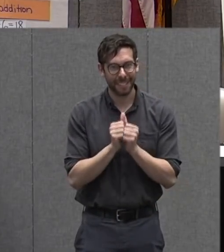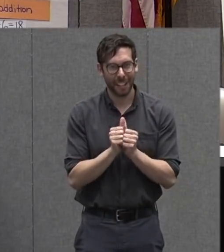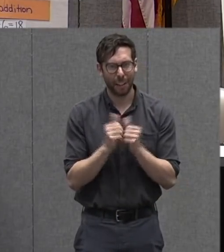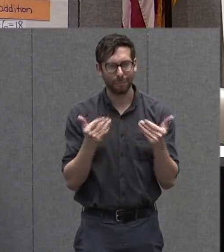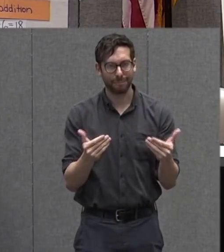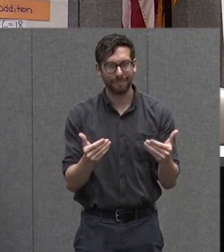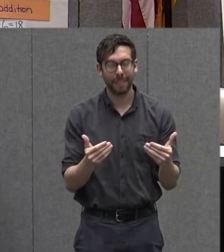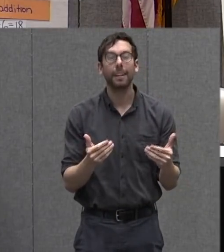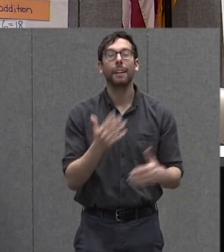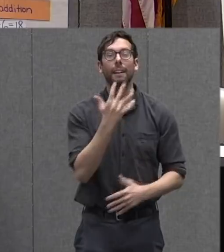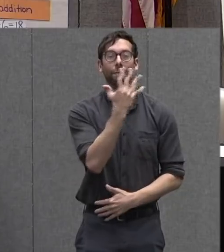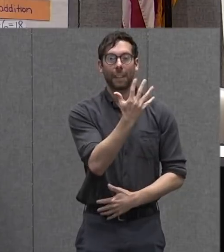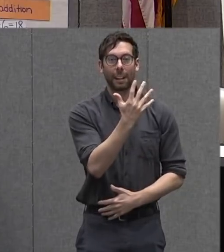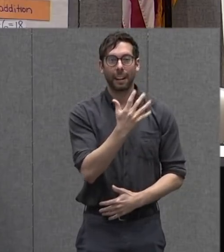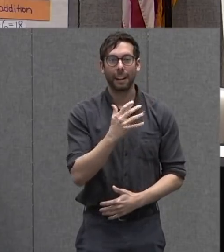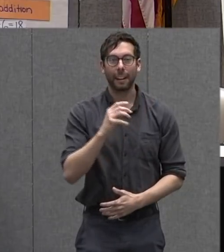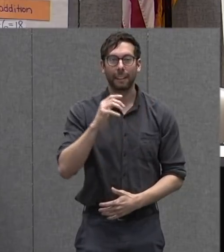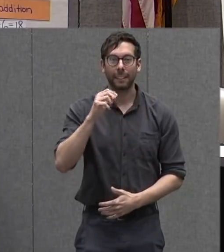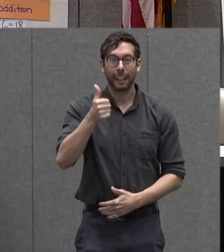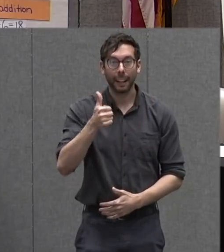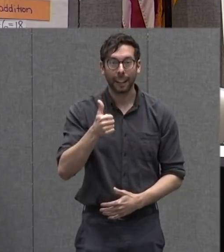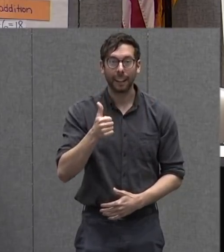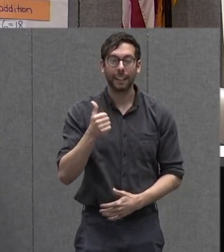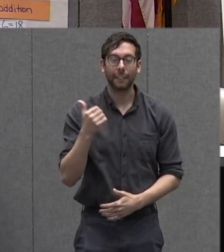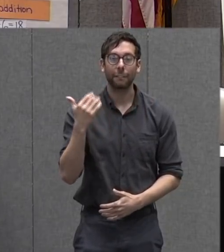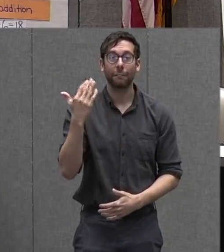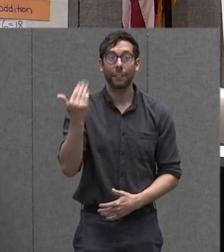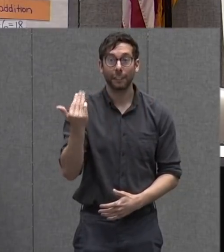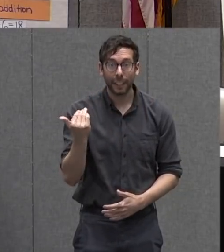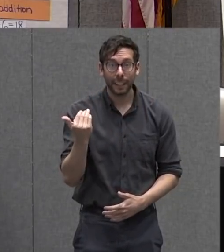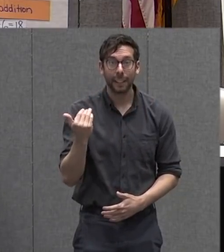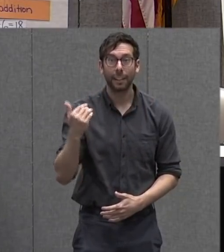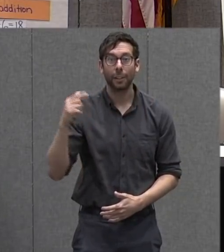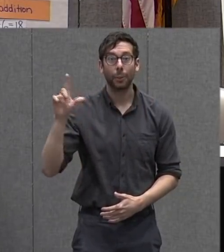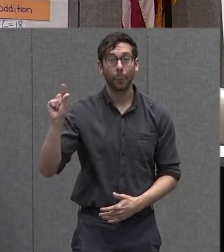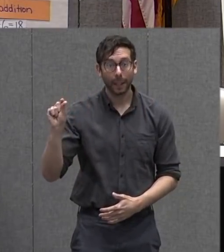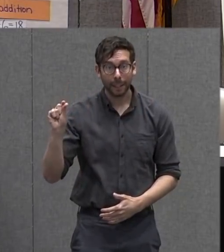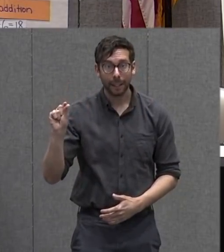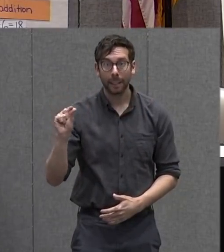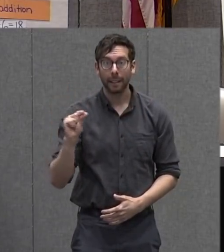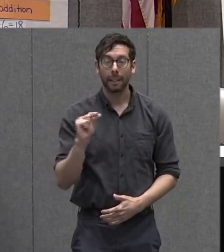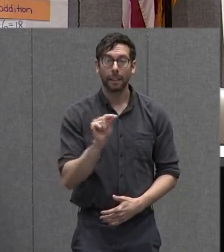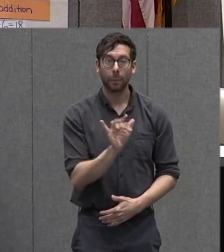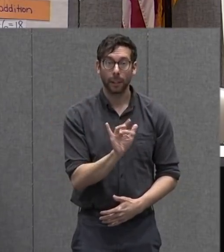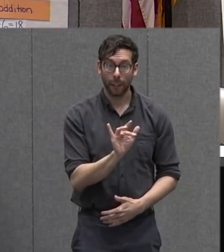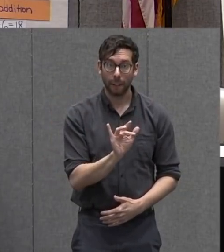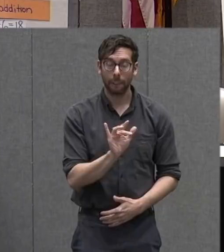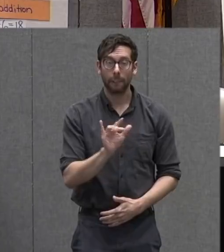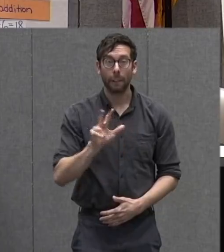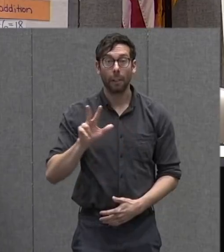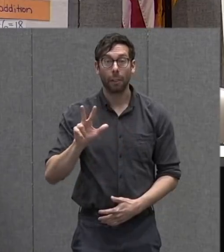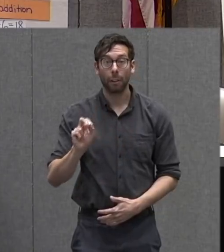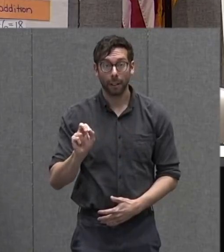5, 10, 15, 20, 25,